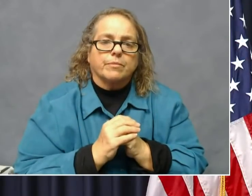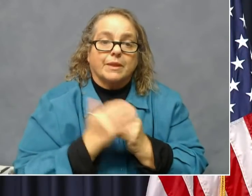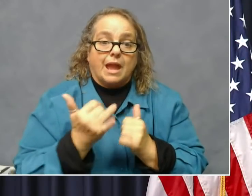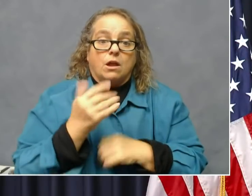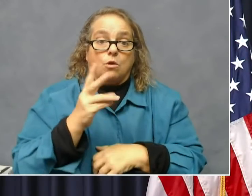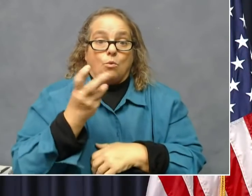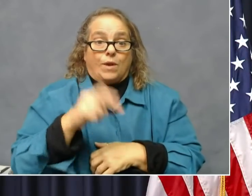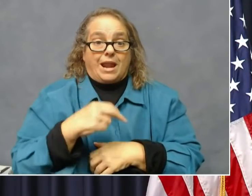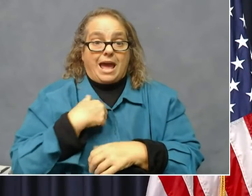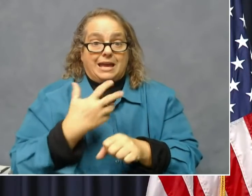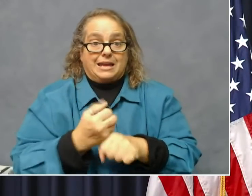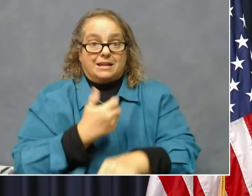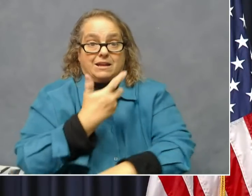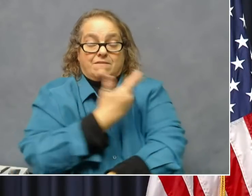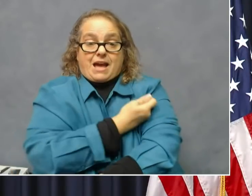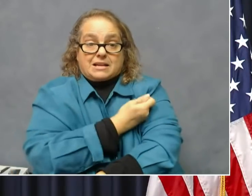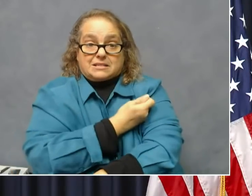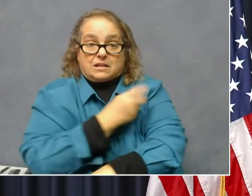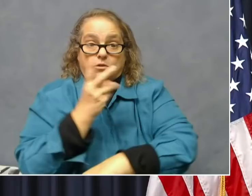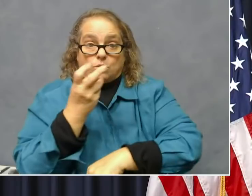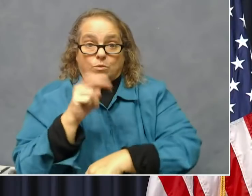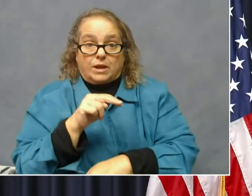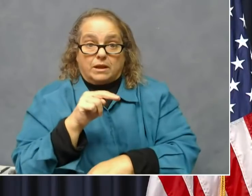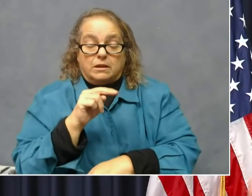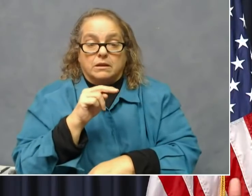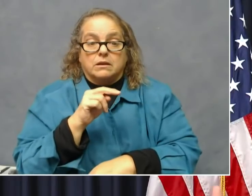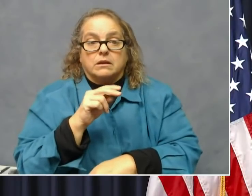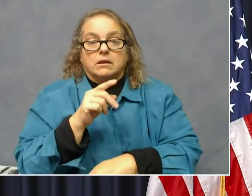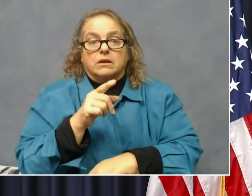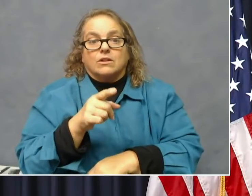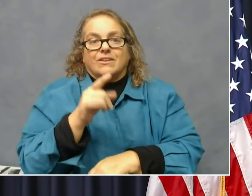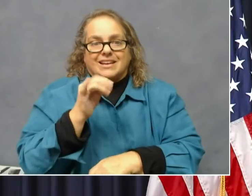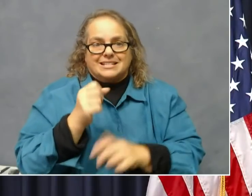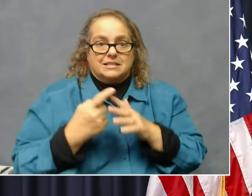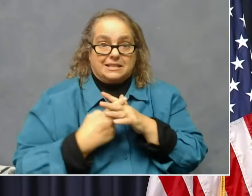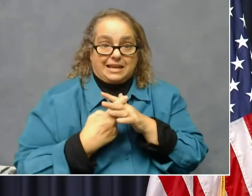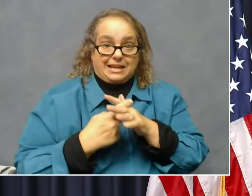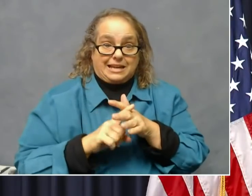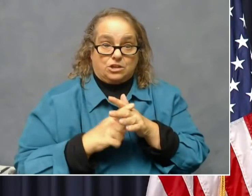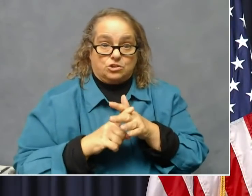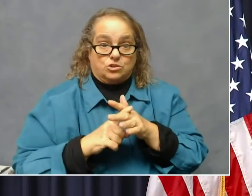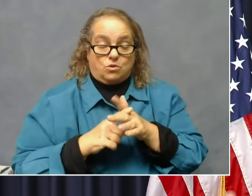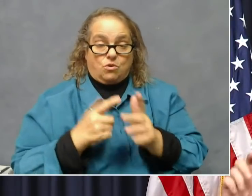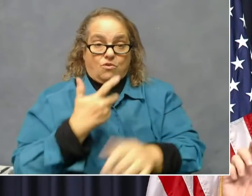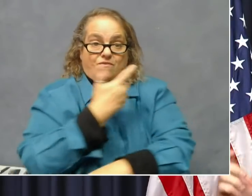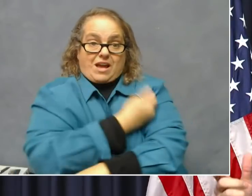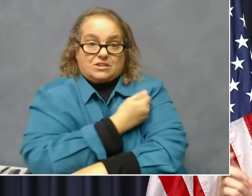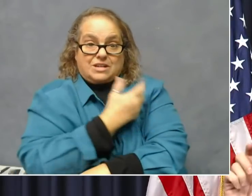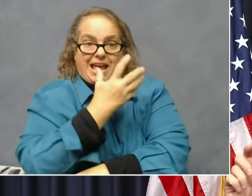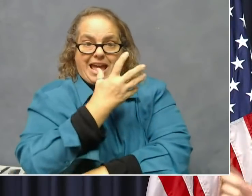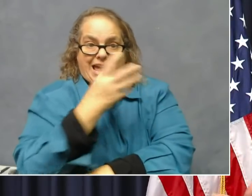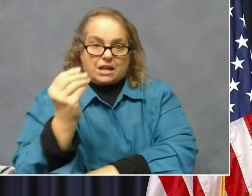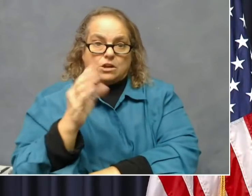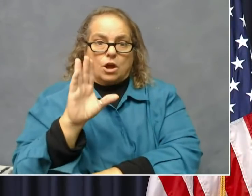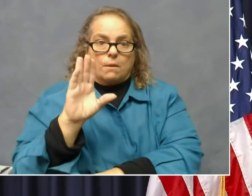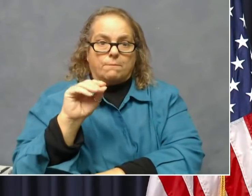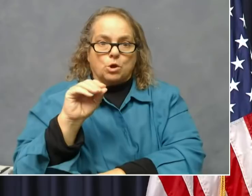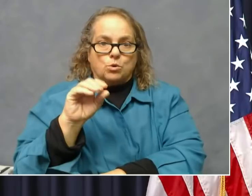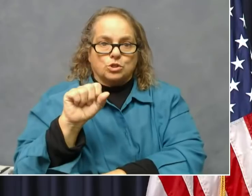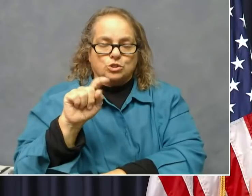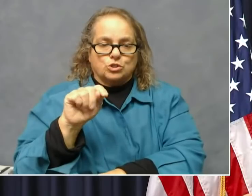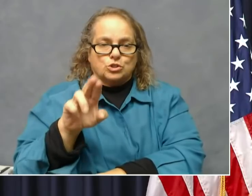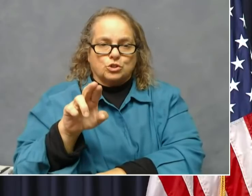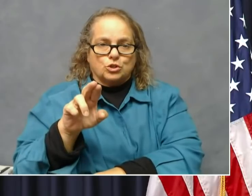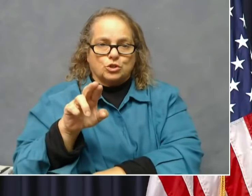vaccinated, there's certainly the initial vaccination and the booster, and you don't get that 94,